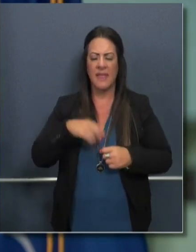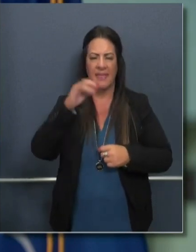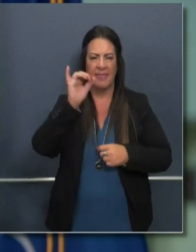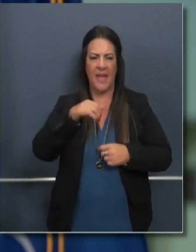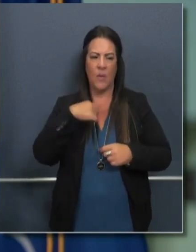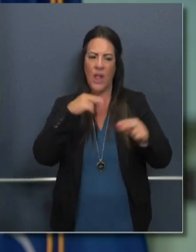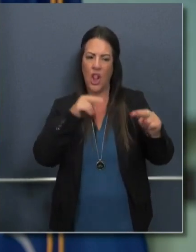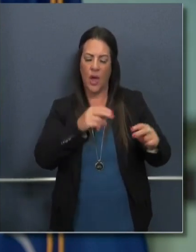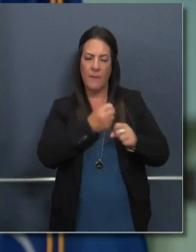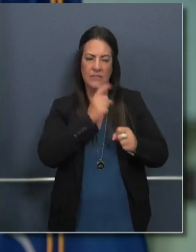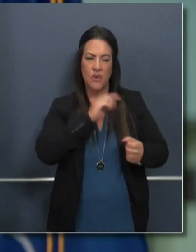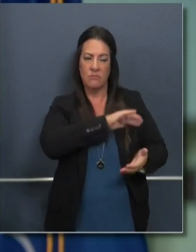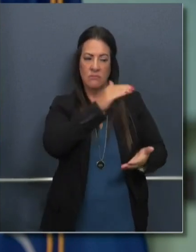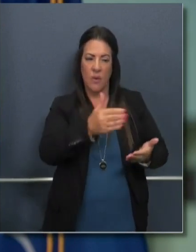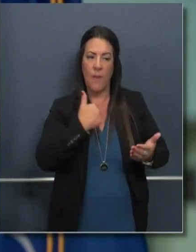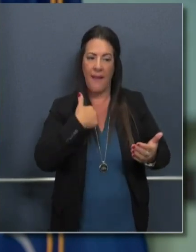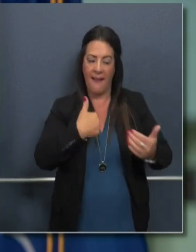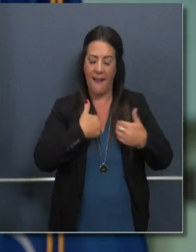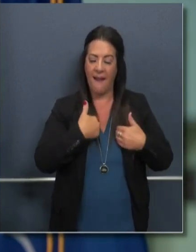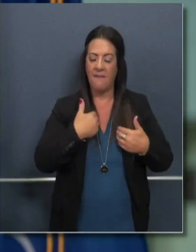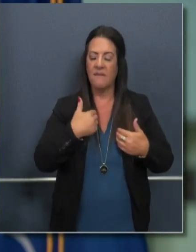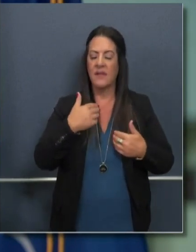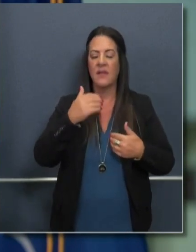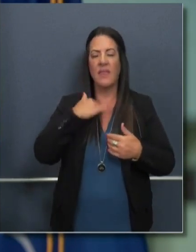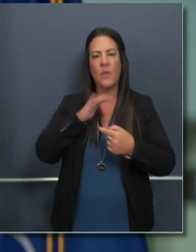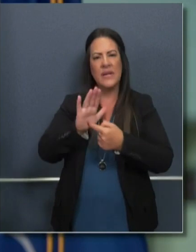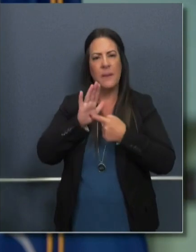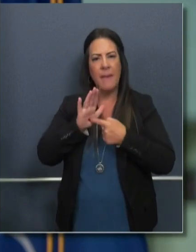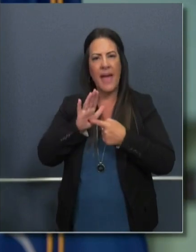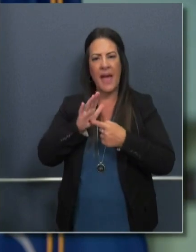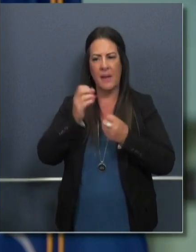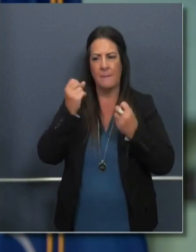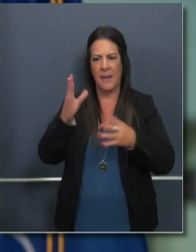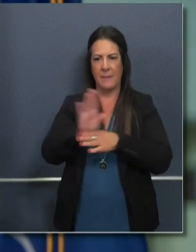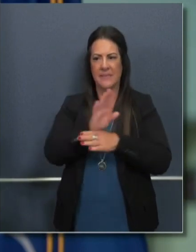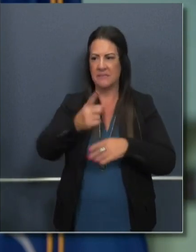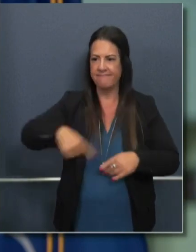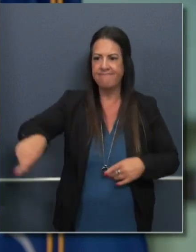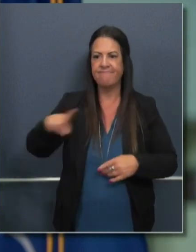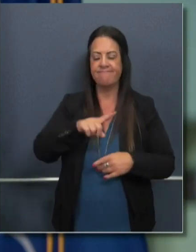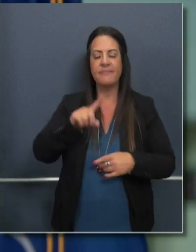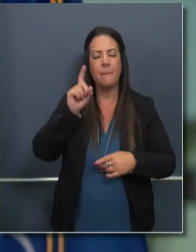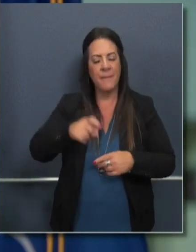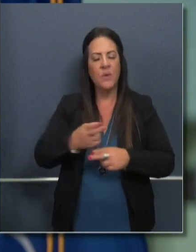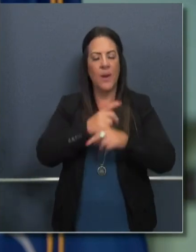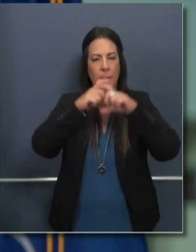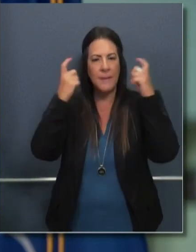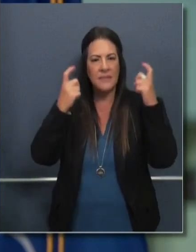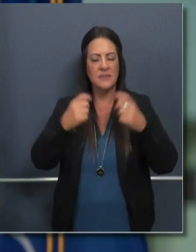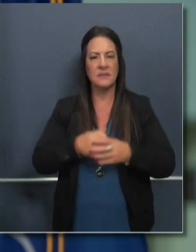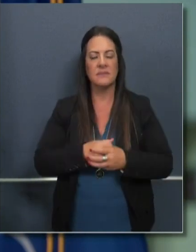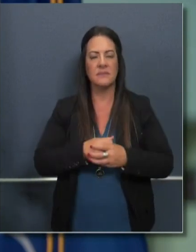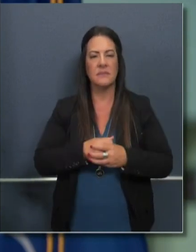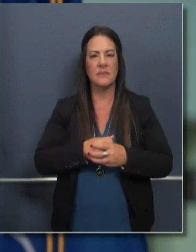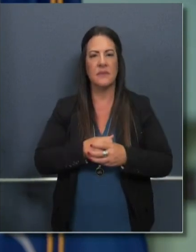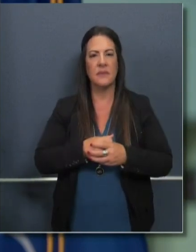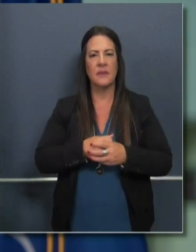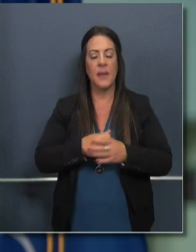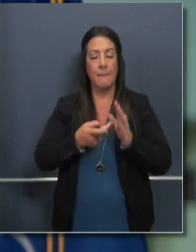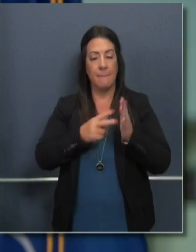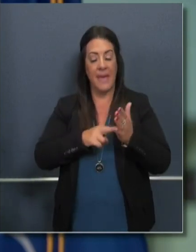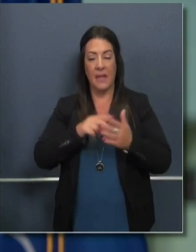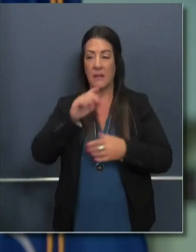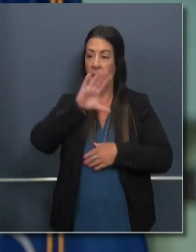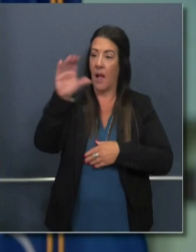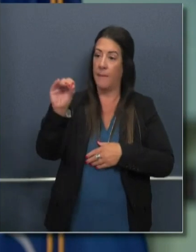we demand through the guidelines we put out working with industry, that industry is protecting its